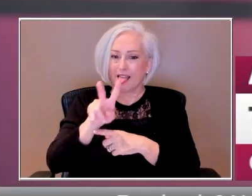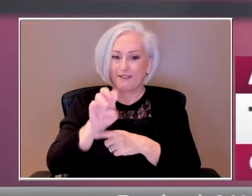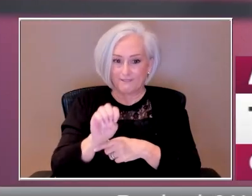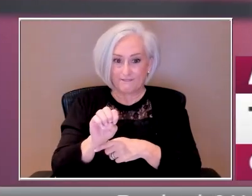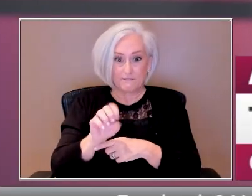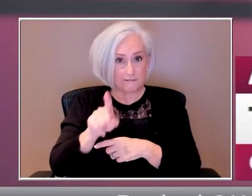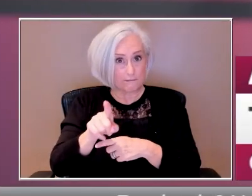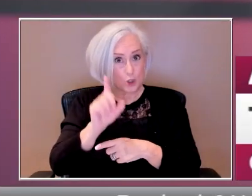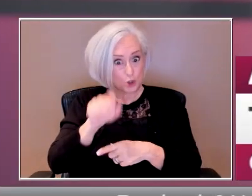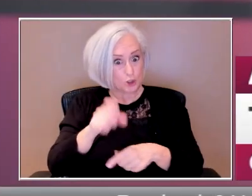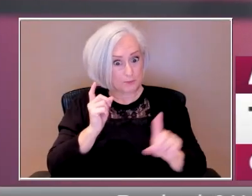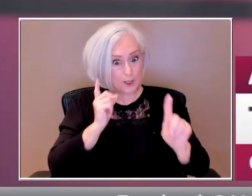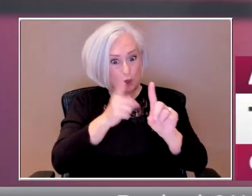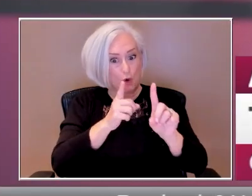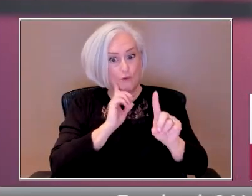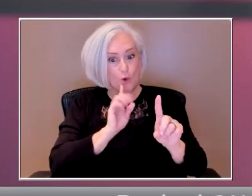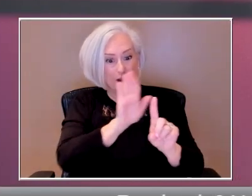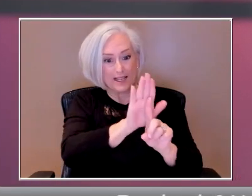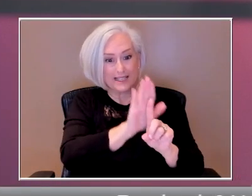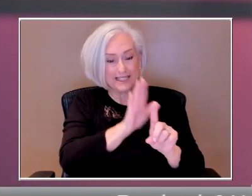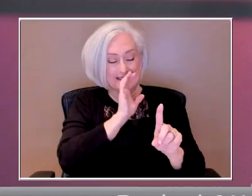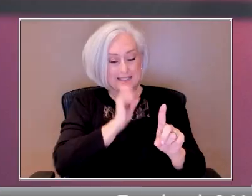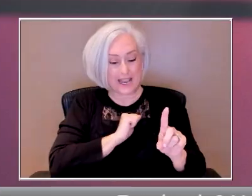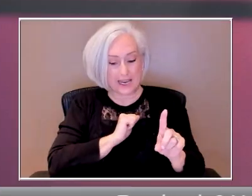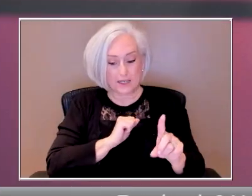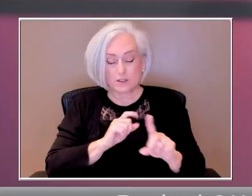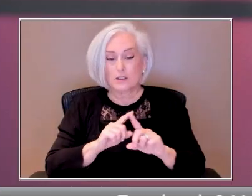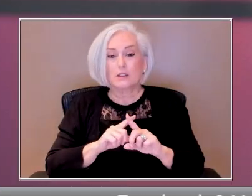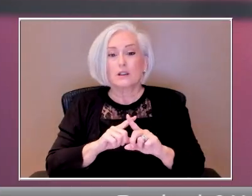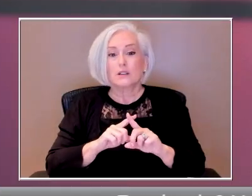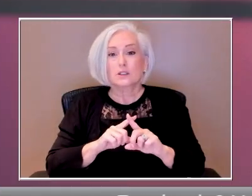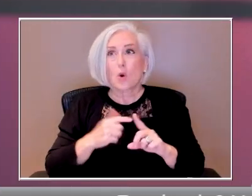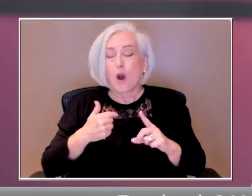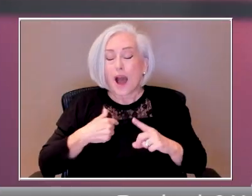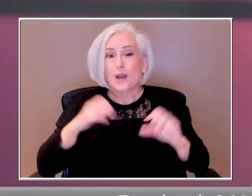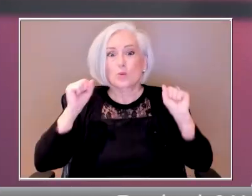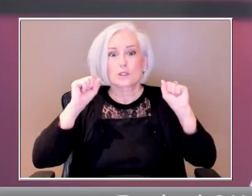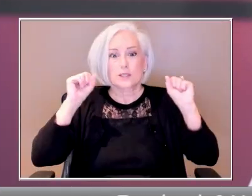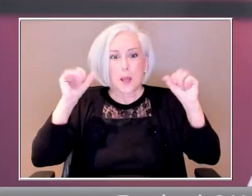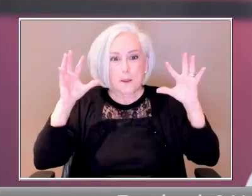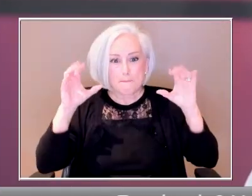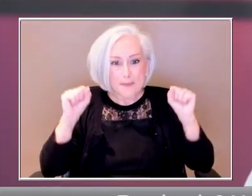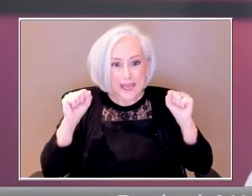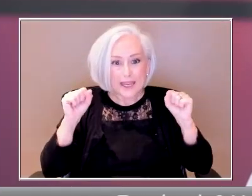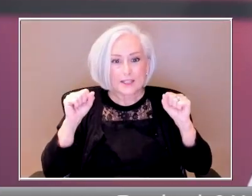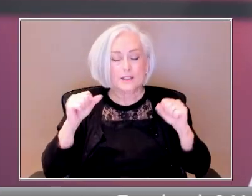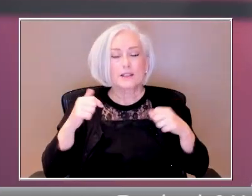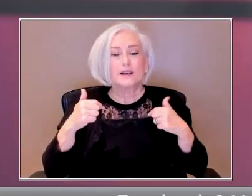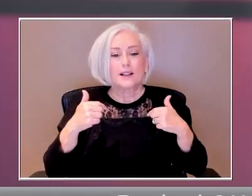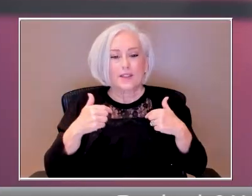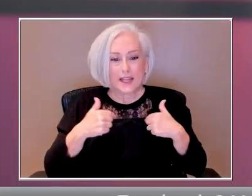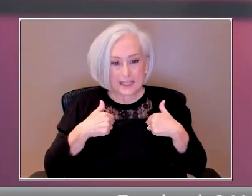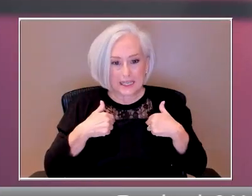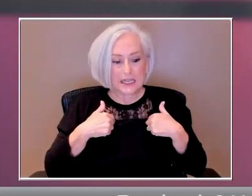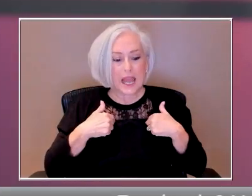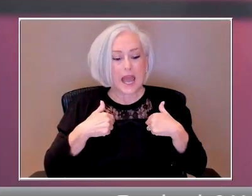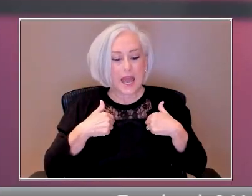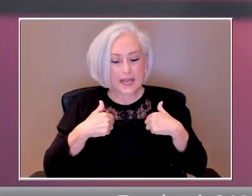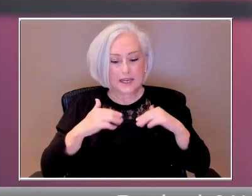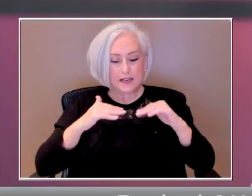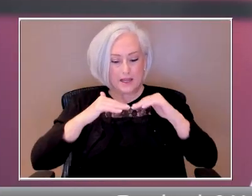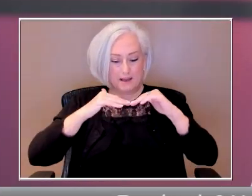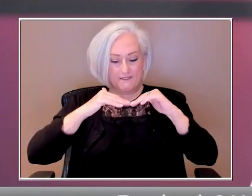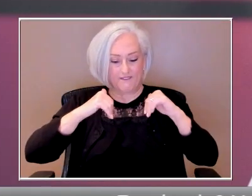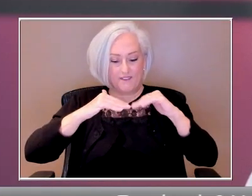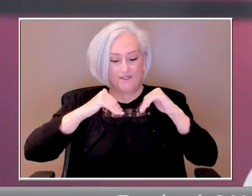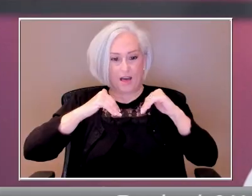And despite this massive aneurysm, I was amazed that he had a trivial leak across the valve, which means he's got big leaflets